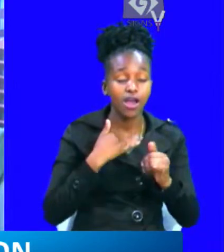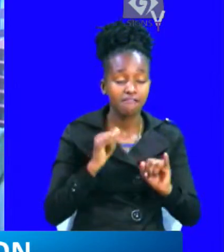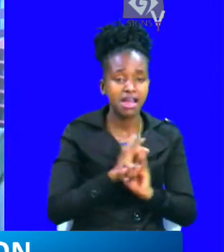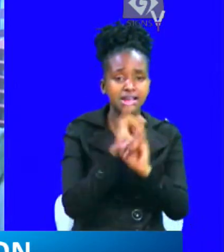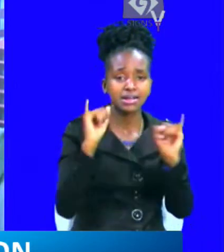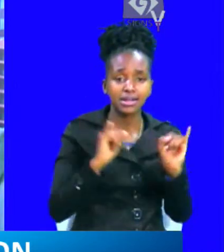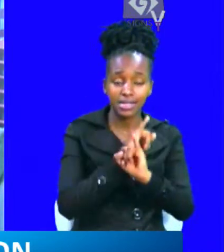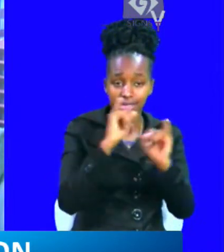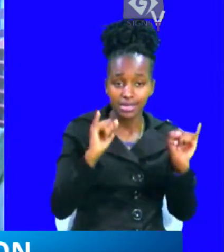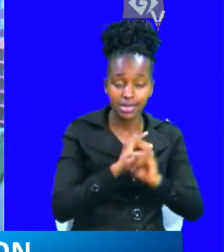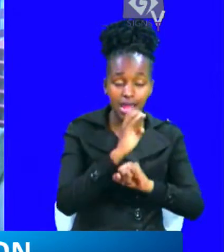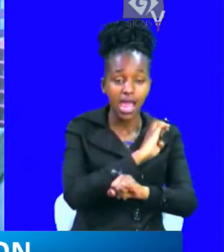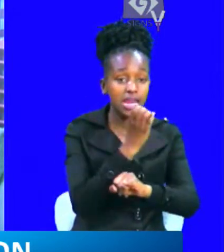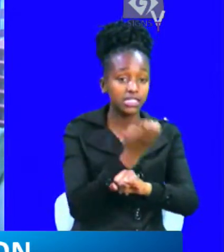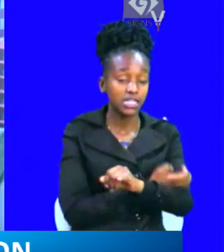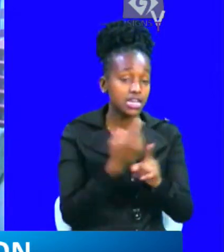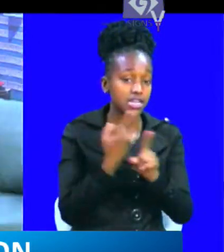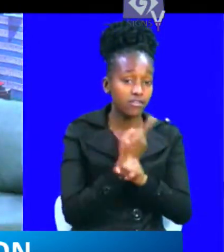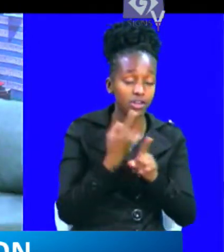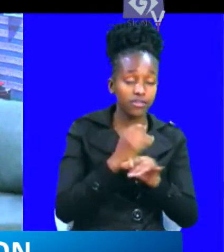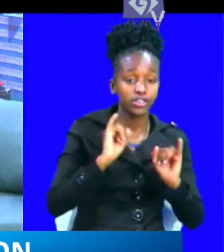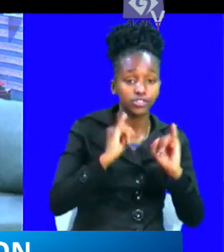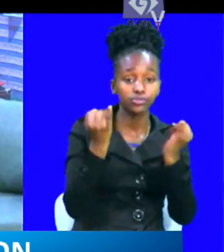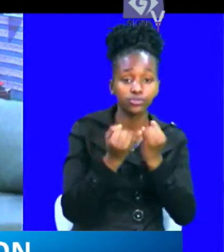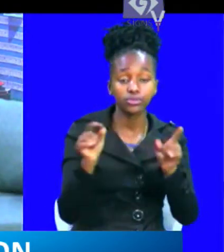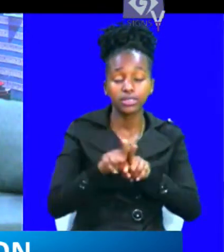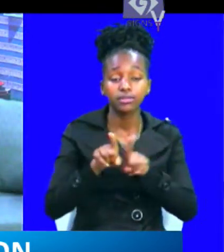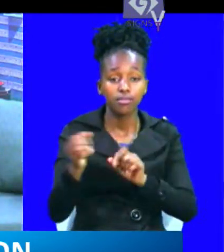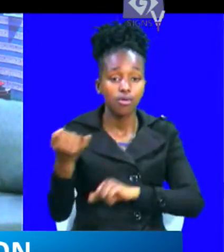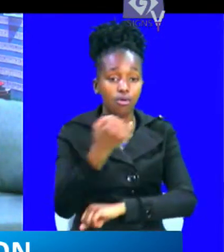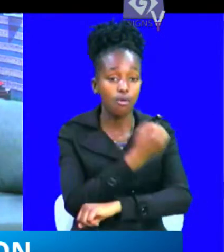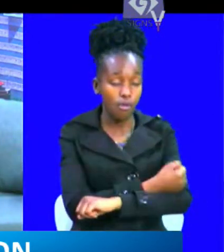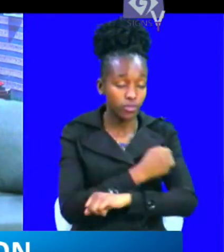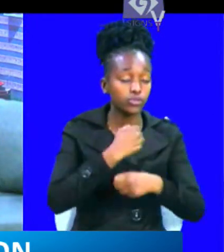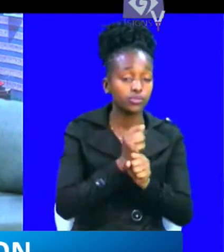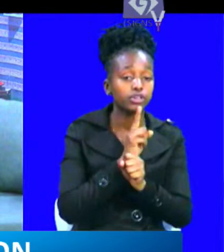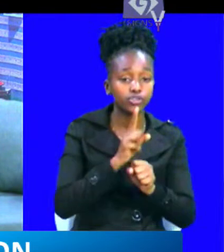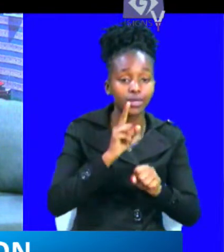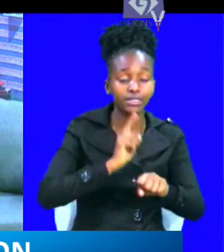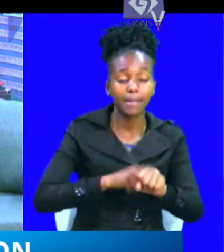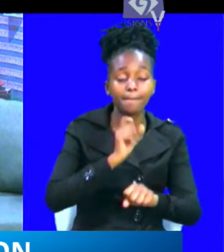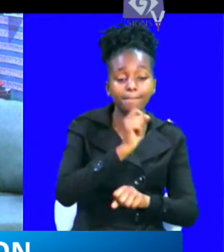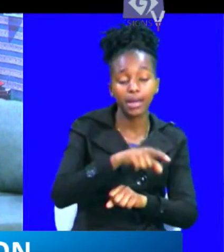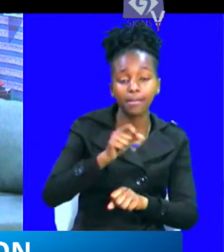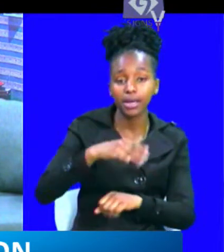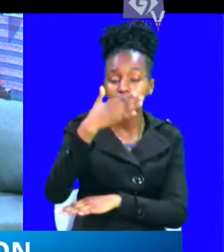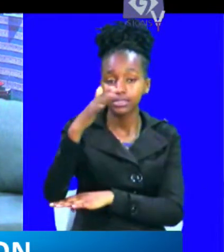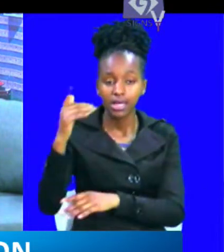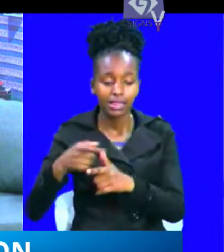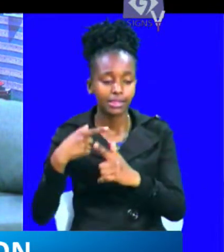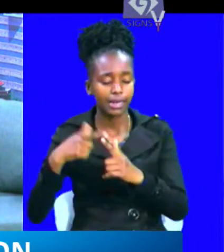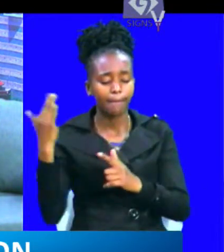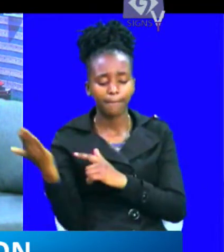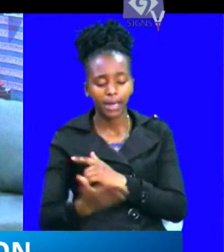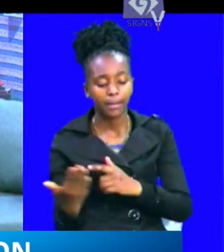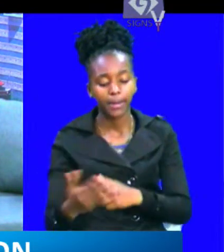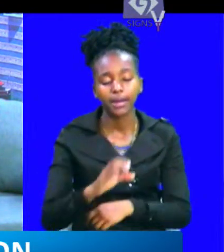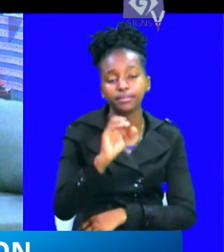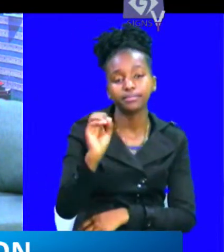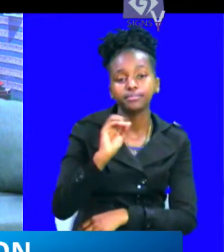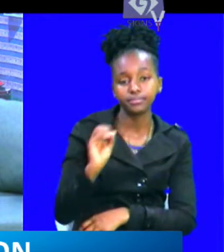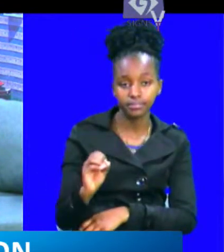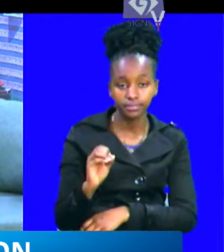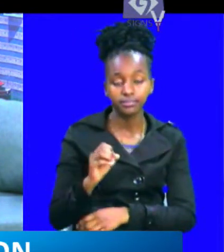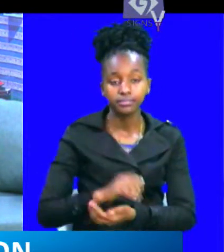in our institutions, so that as much as we are planting trees, we are also not cutting them down for our basic.